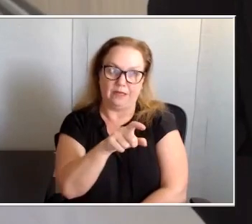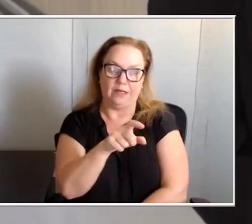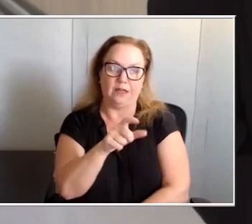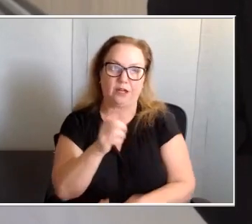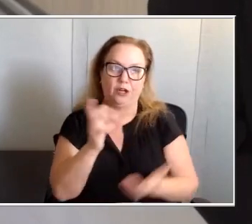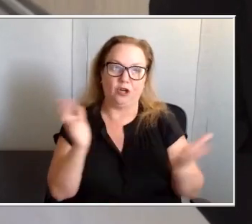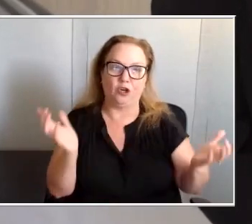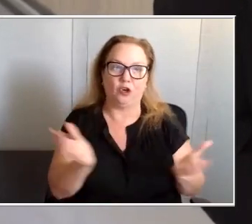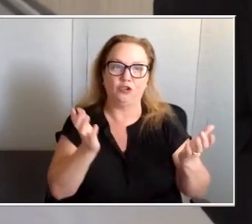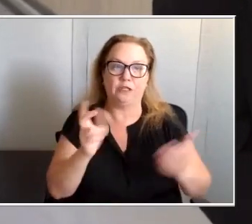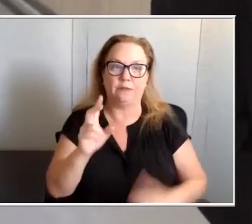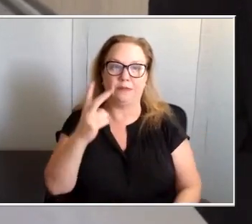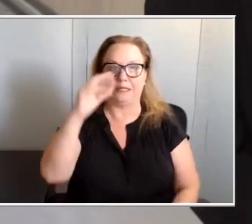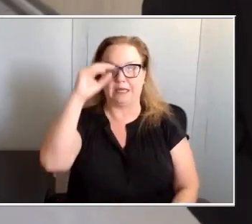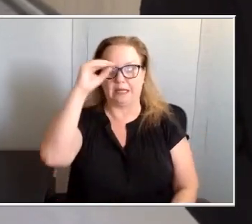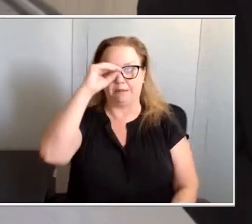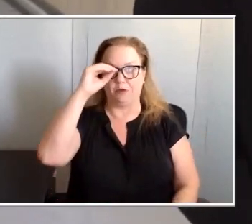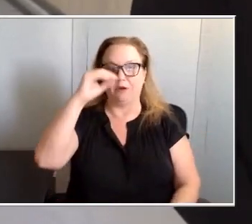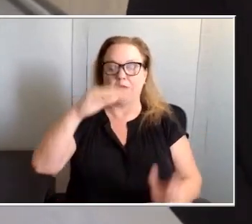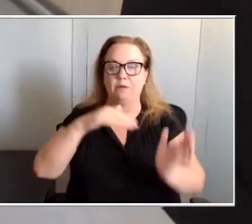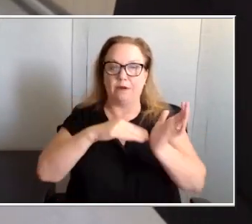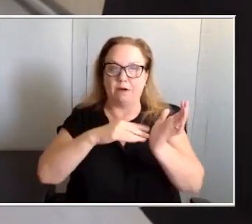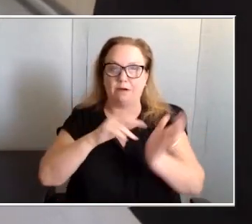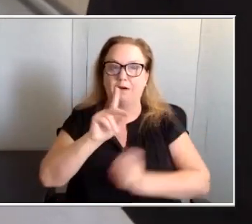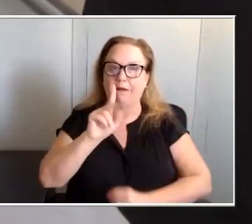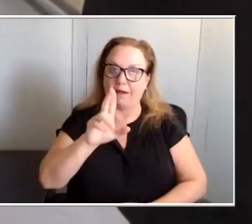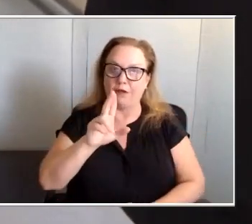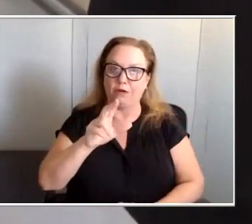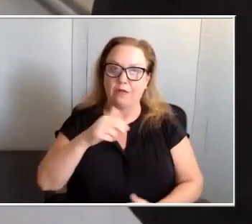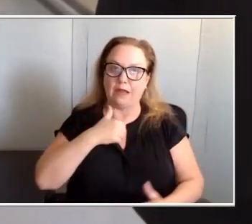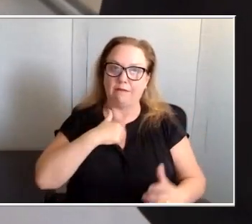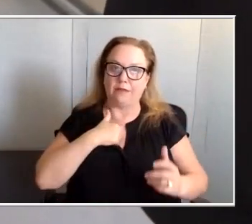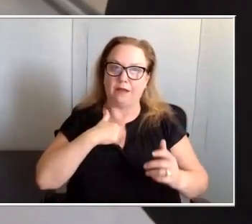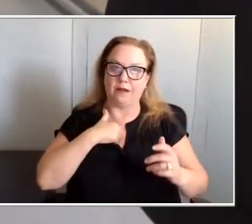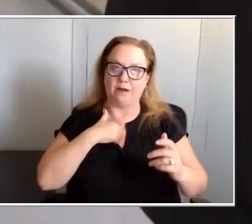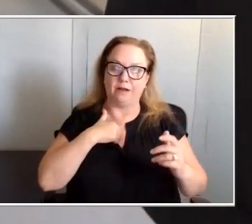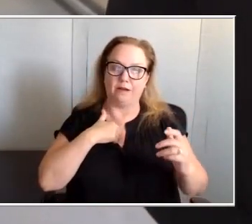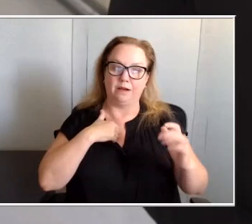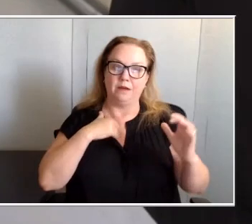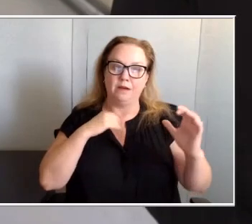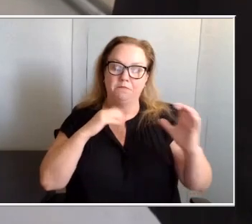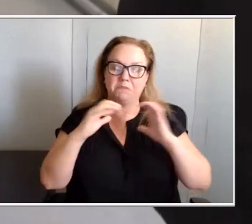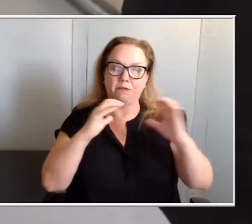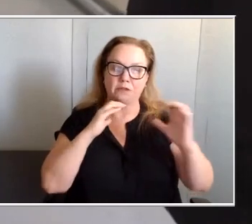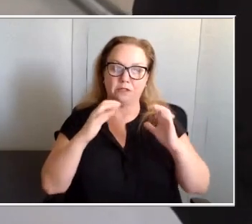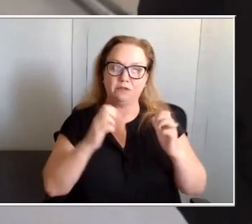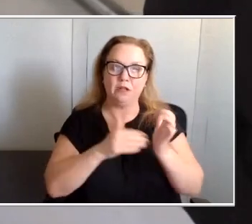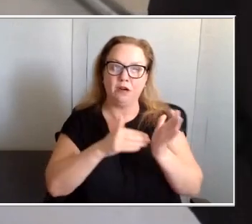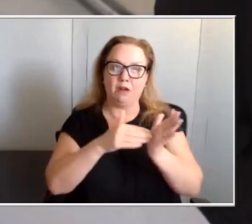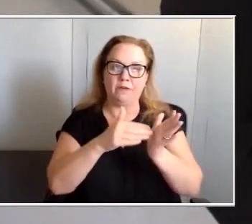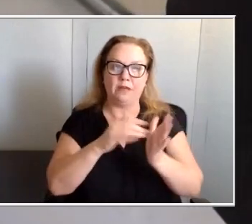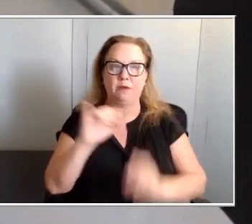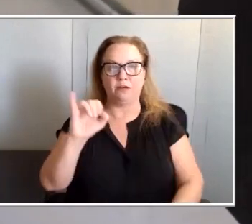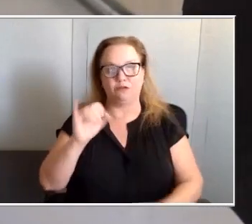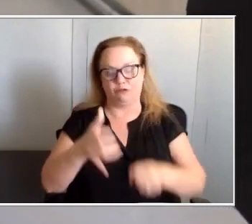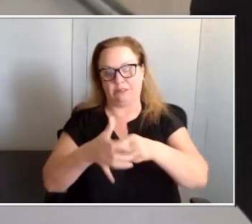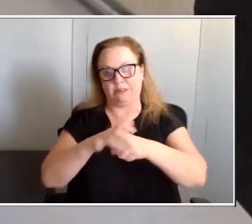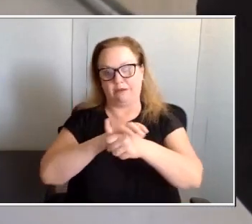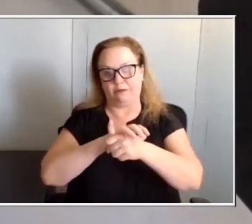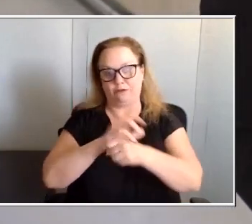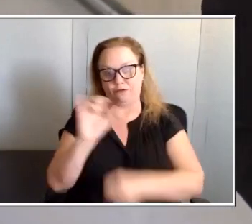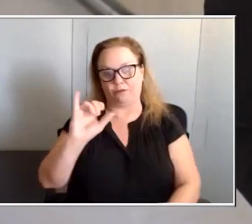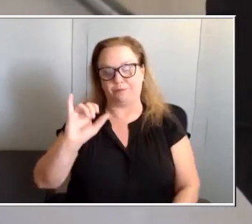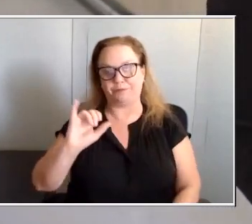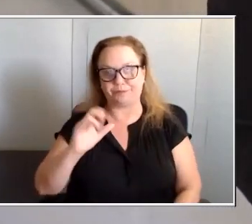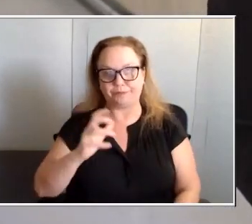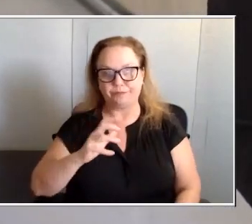second opinion with a provider at KU that can have that conversation with them. And then a lot of patients want to know about insurance coverage. And I think it's